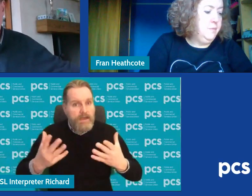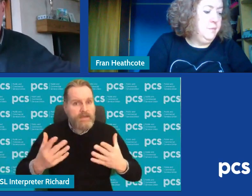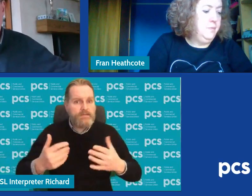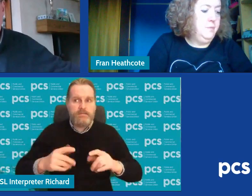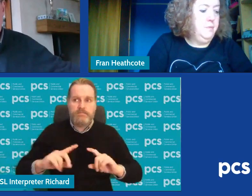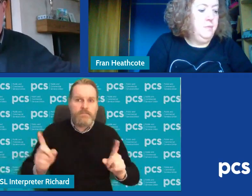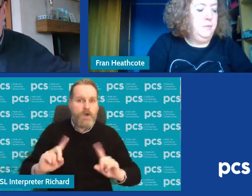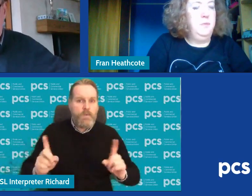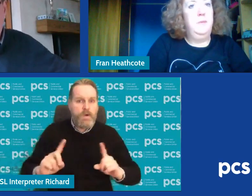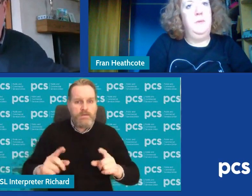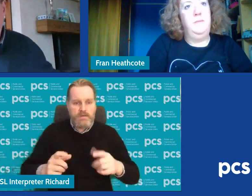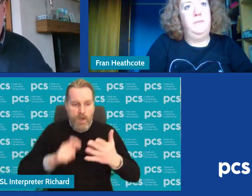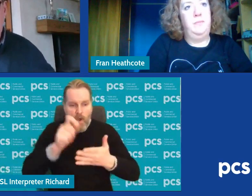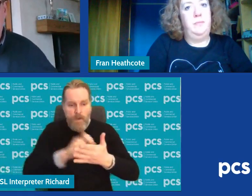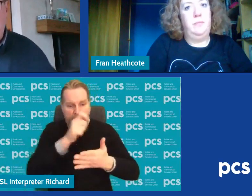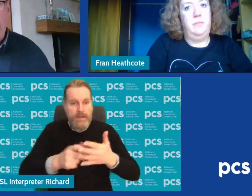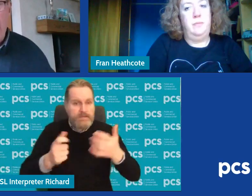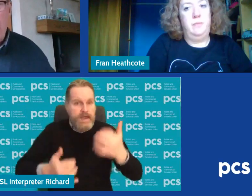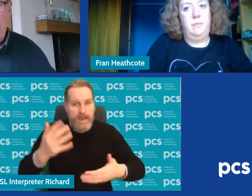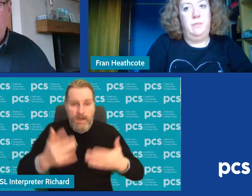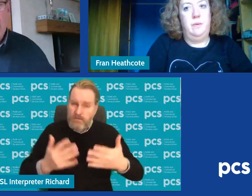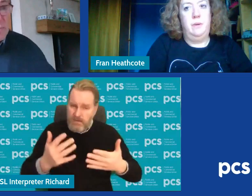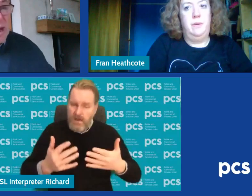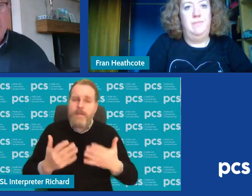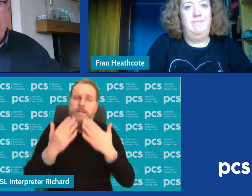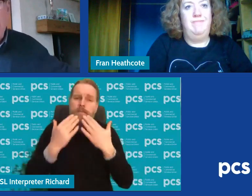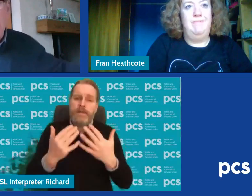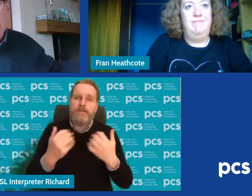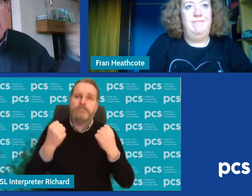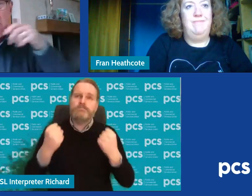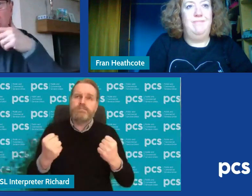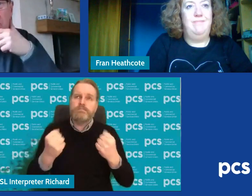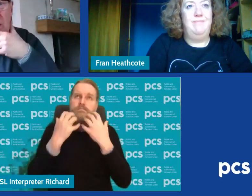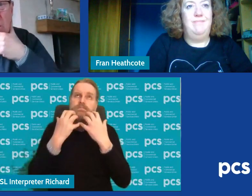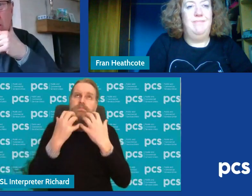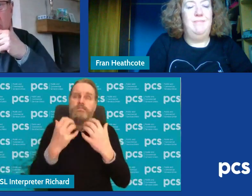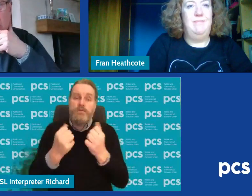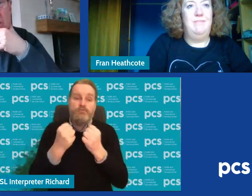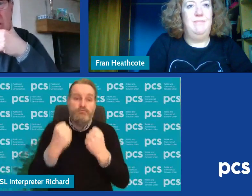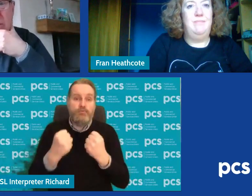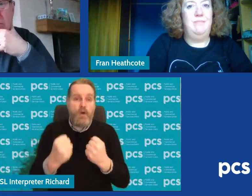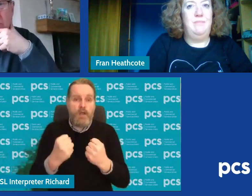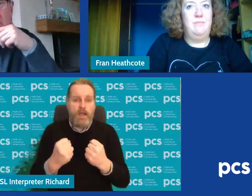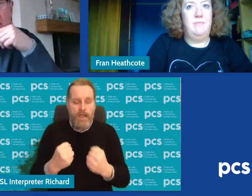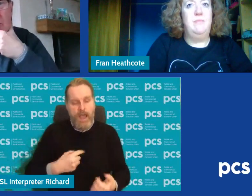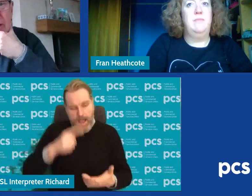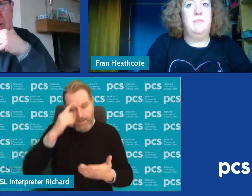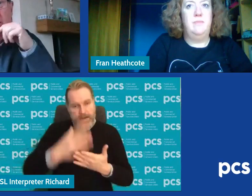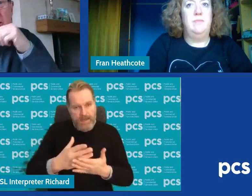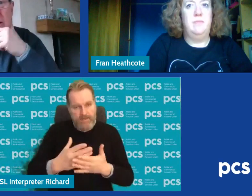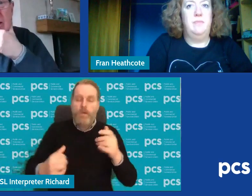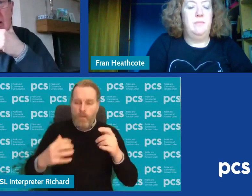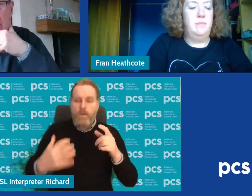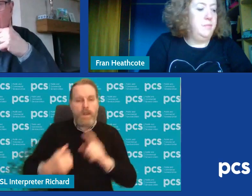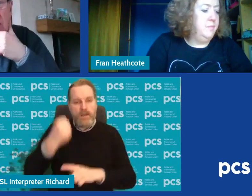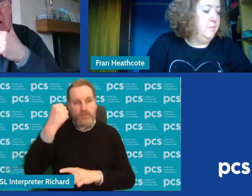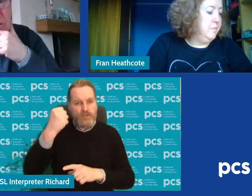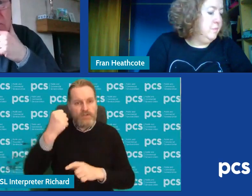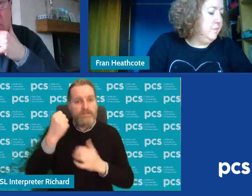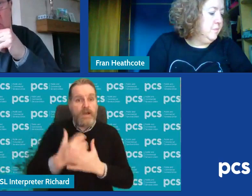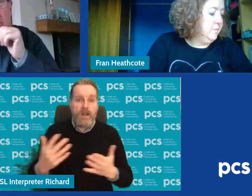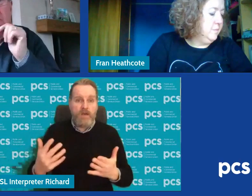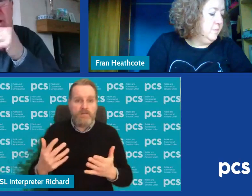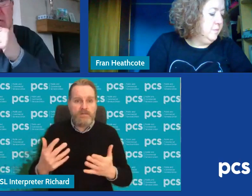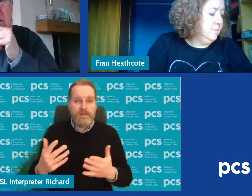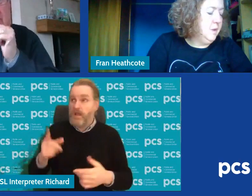announce. So stay strong, let's keep together. And I am absolutely convinced that we are going to achieve something from this campaign. Let's not let them